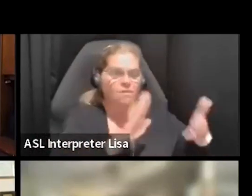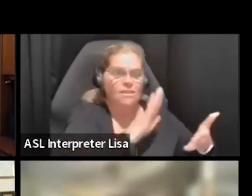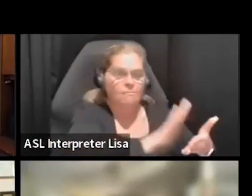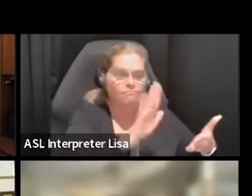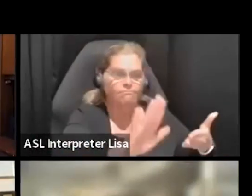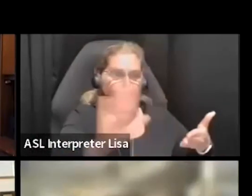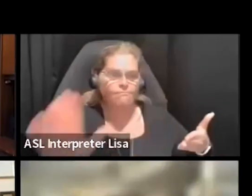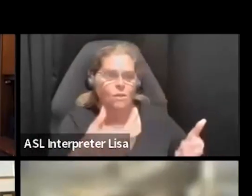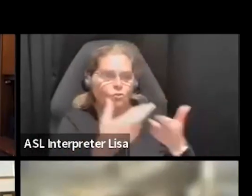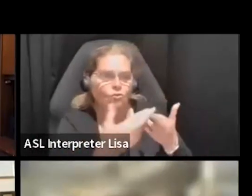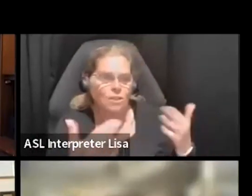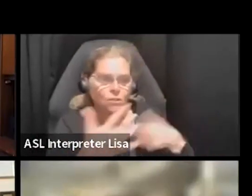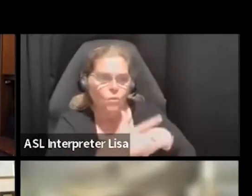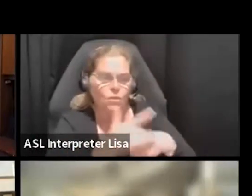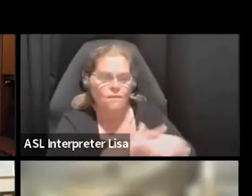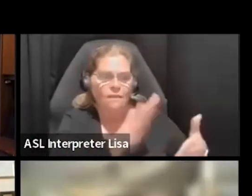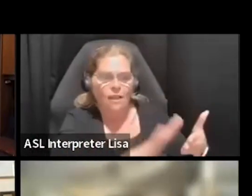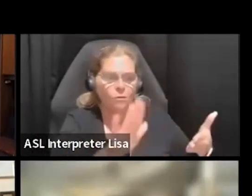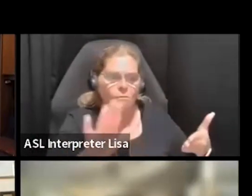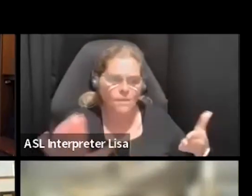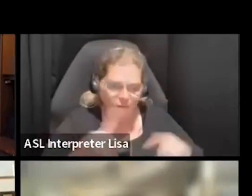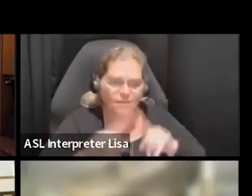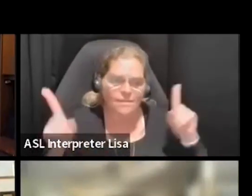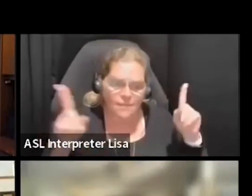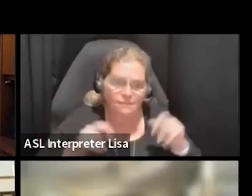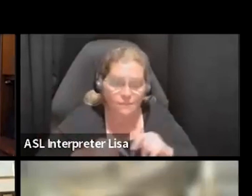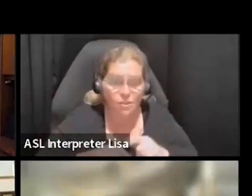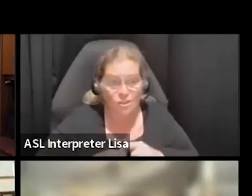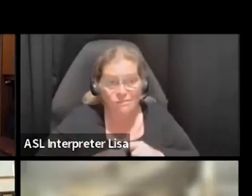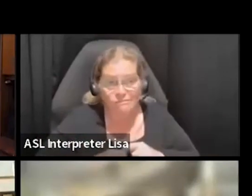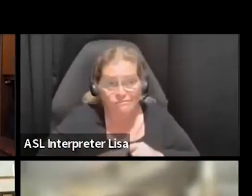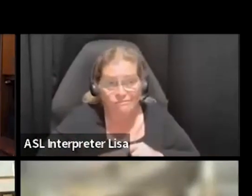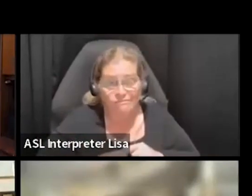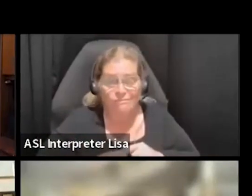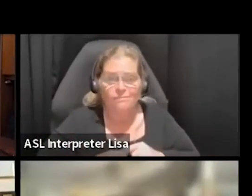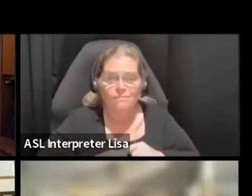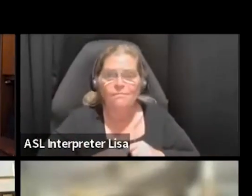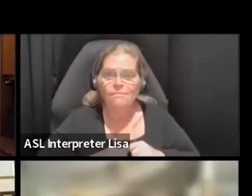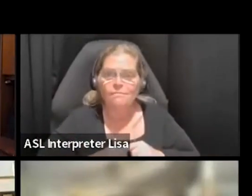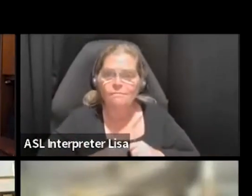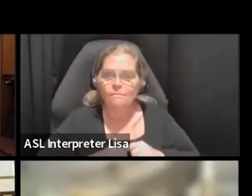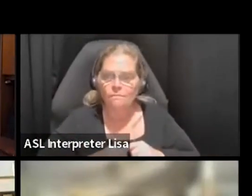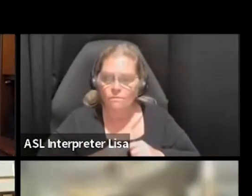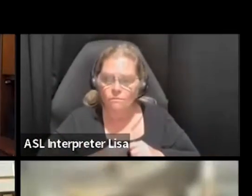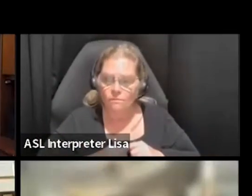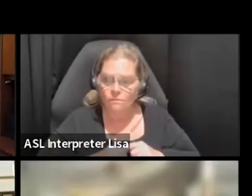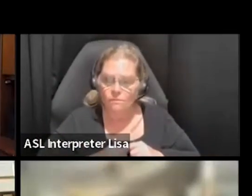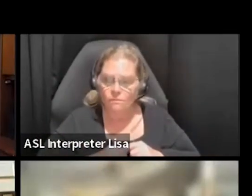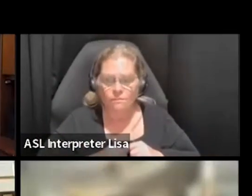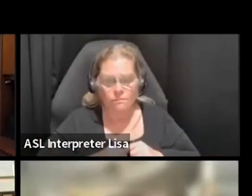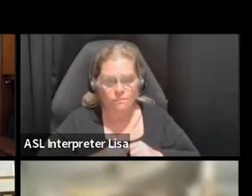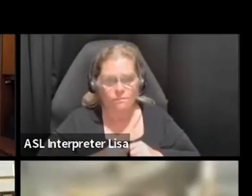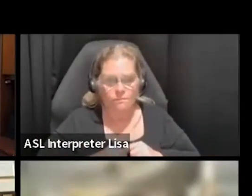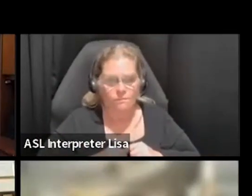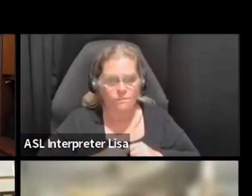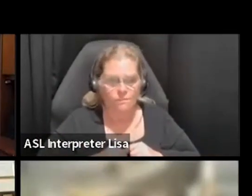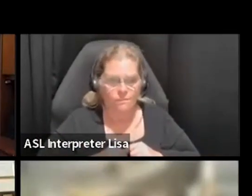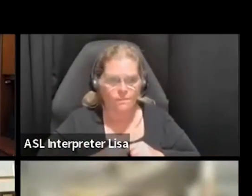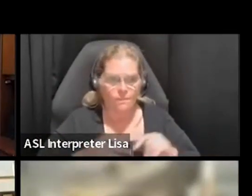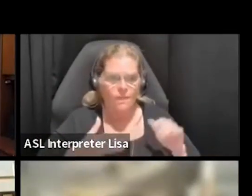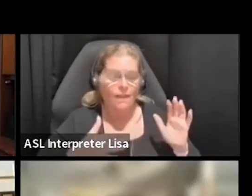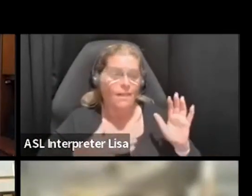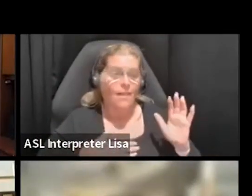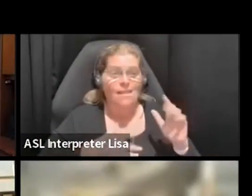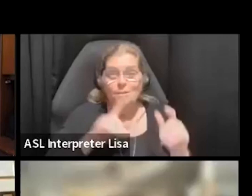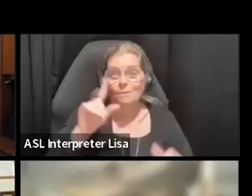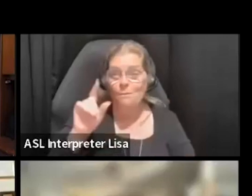address an individual child's needs. But I guess that's my question to